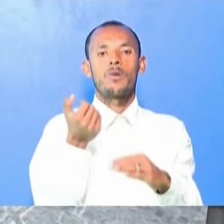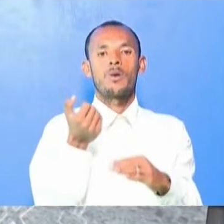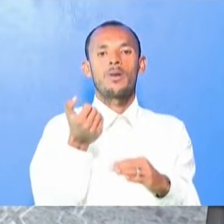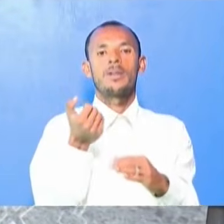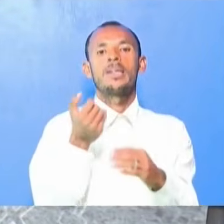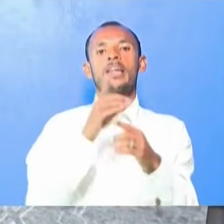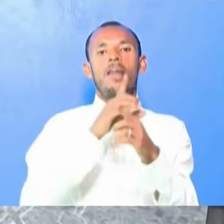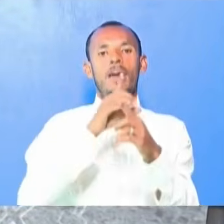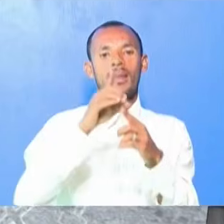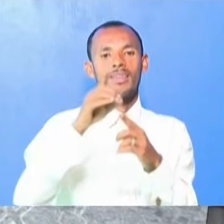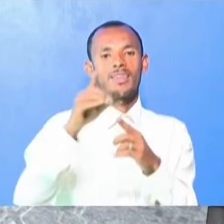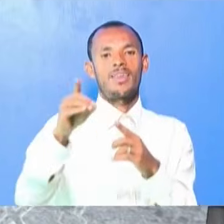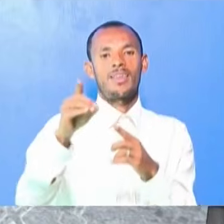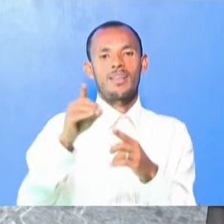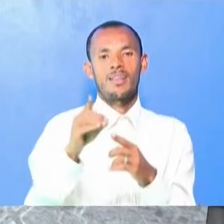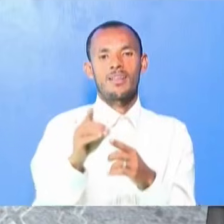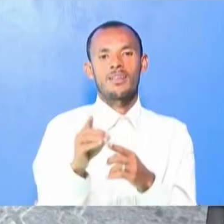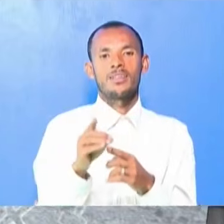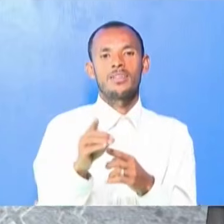directly